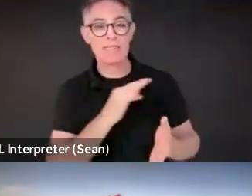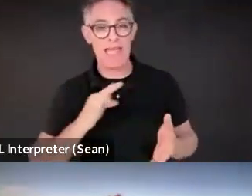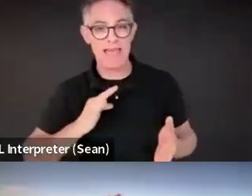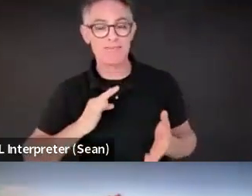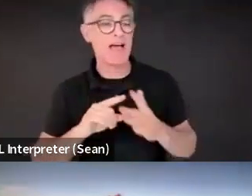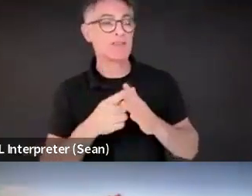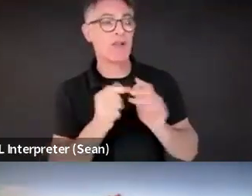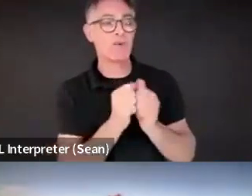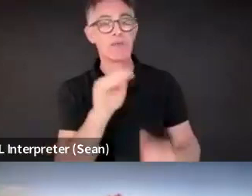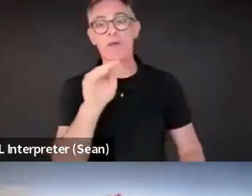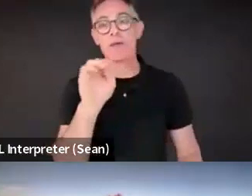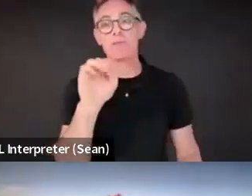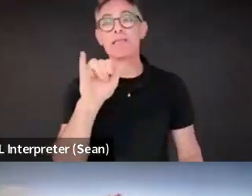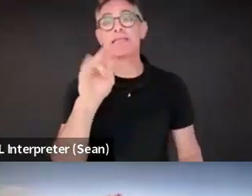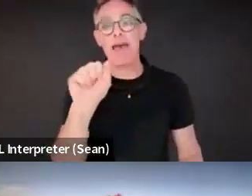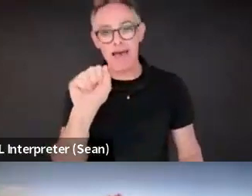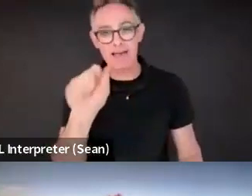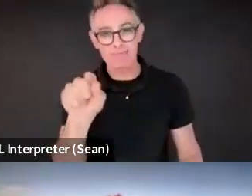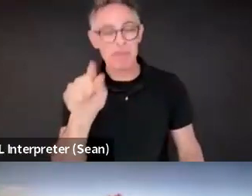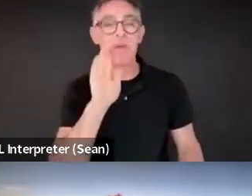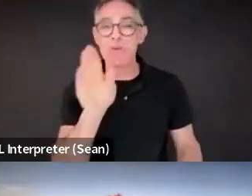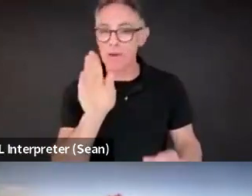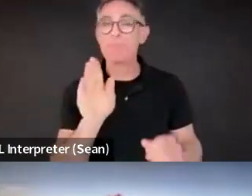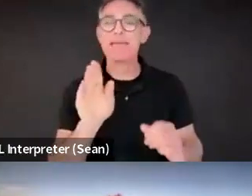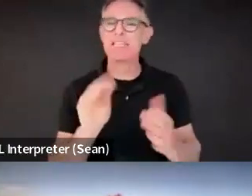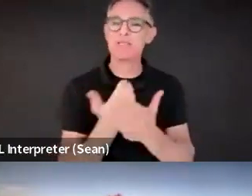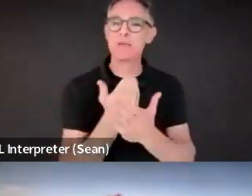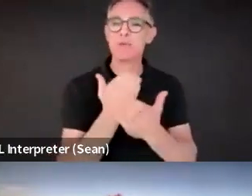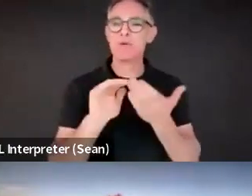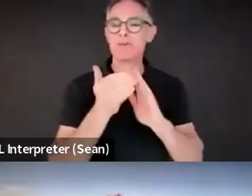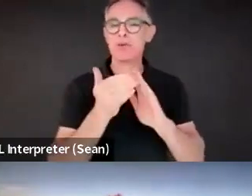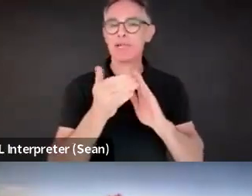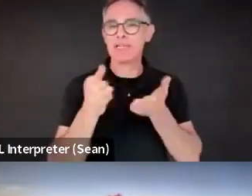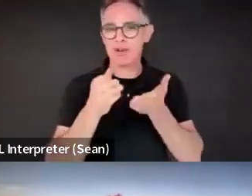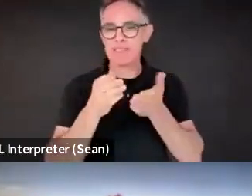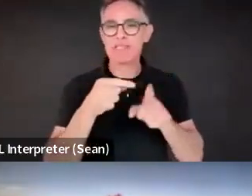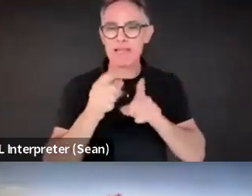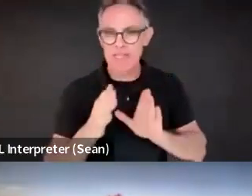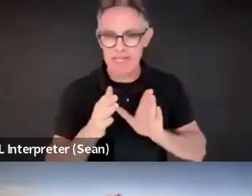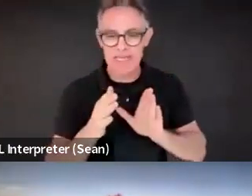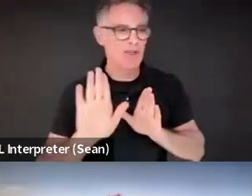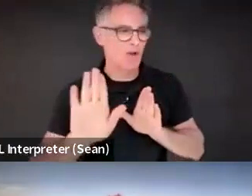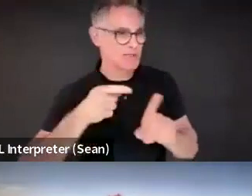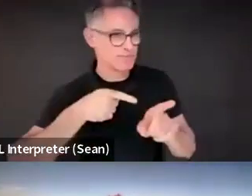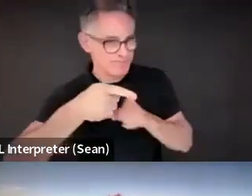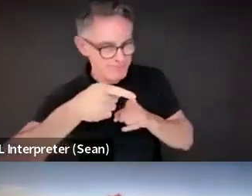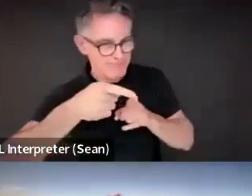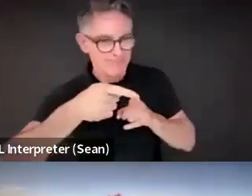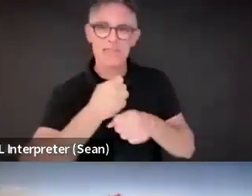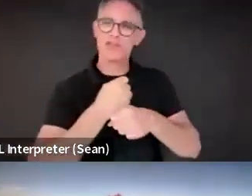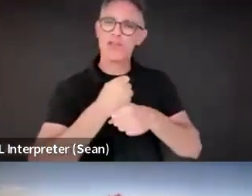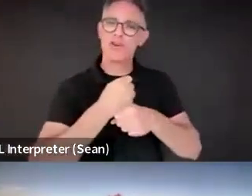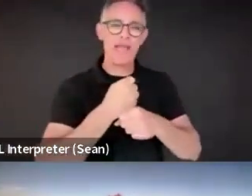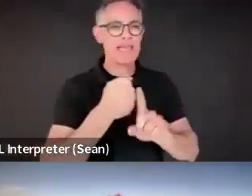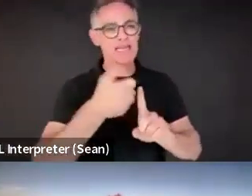start with Melinda. Melinda will be, she's a new community service specialist specializing in generating and